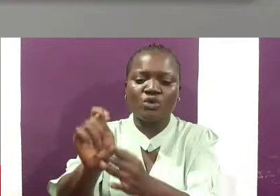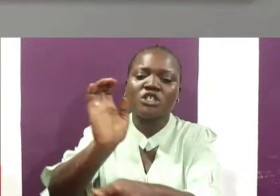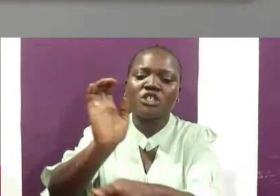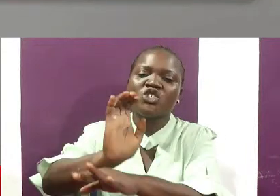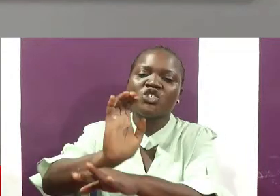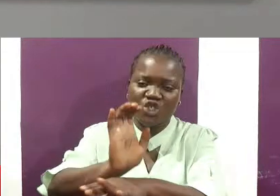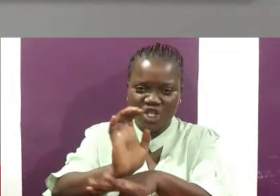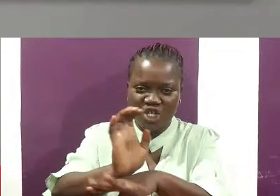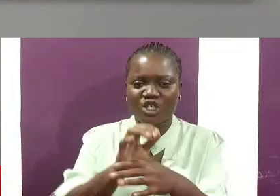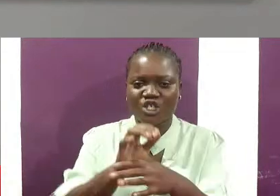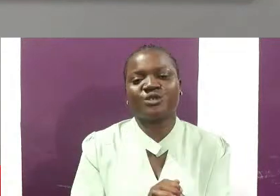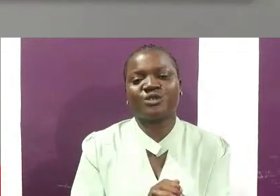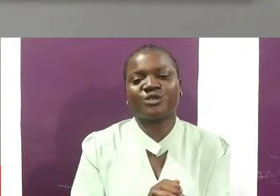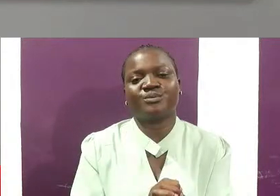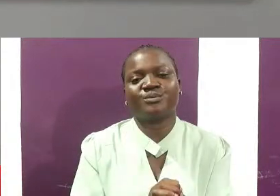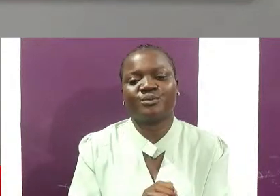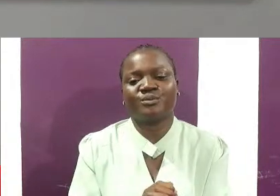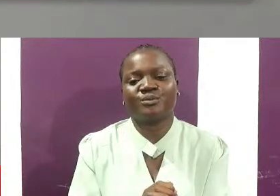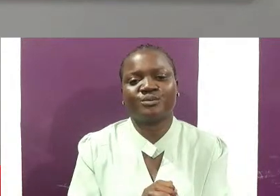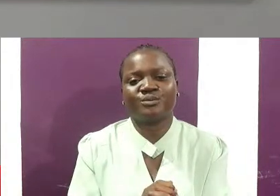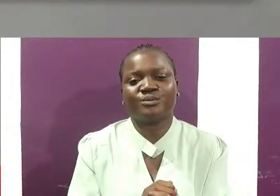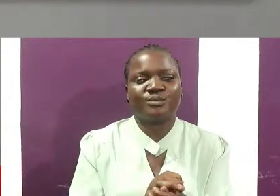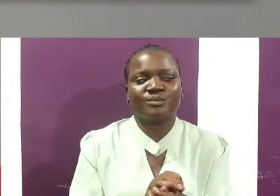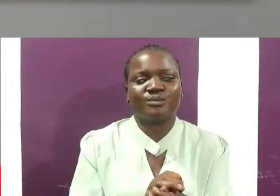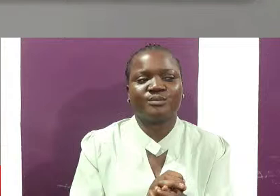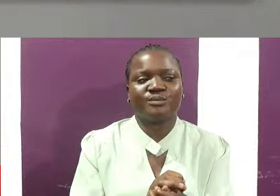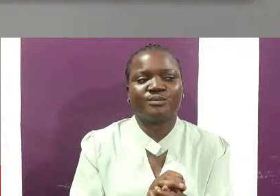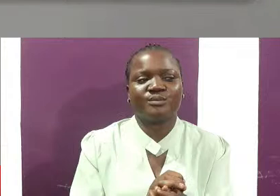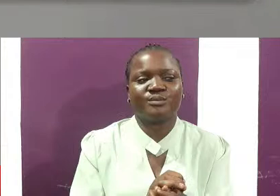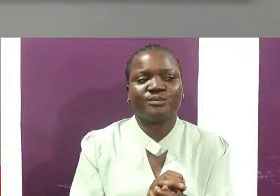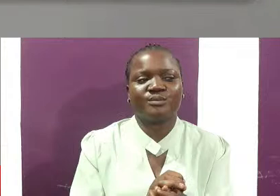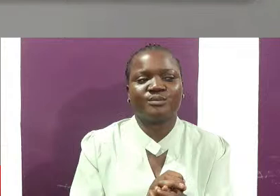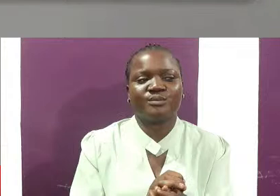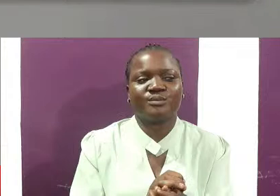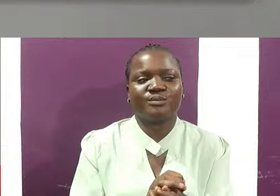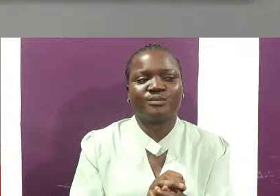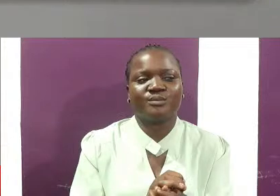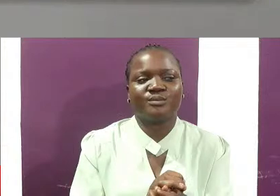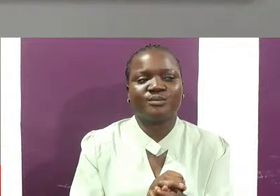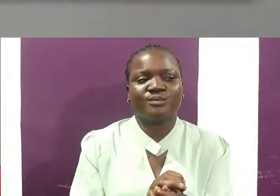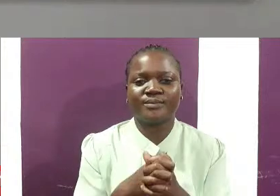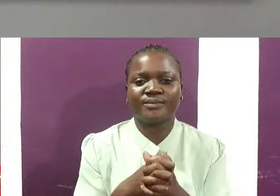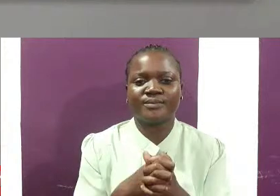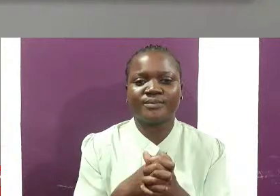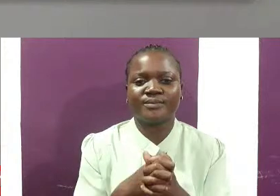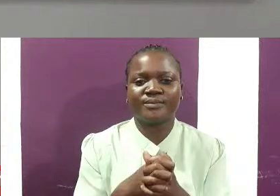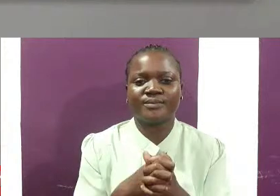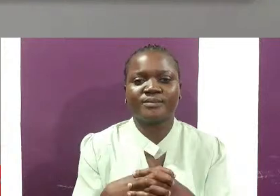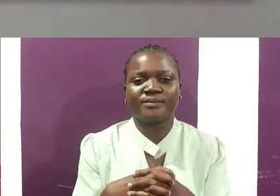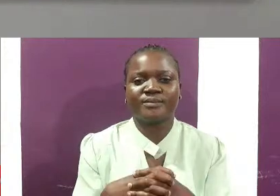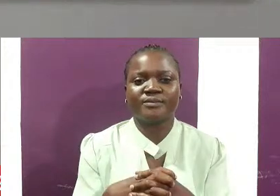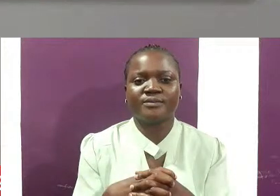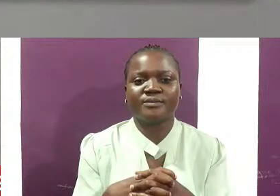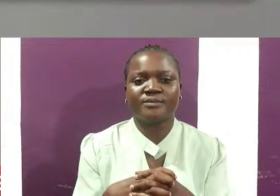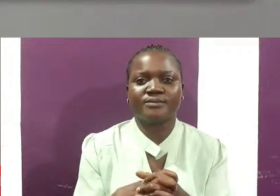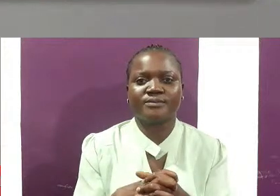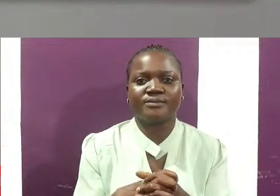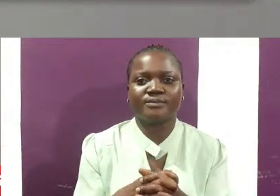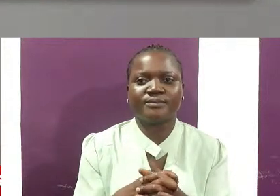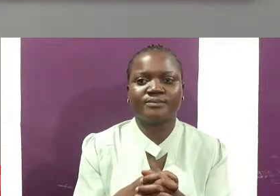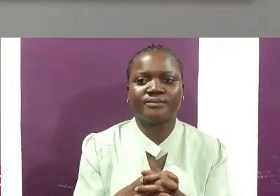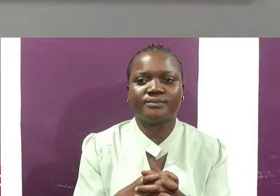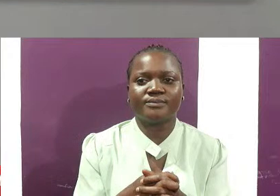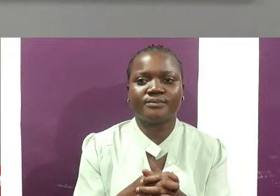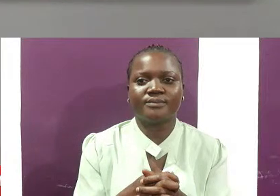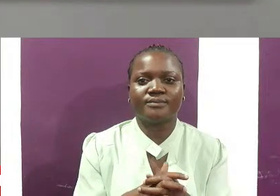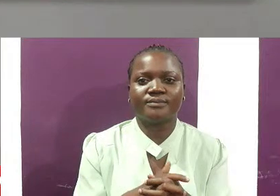The message was all about Jesus, and the question has to become, would Jesus have wanted his disciples to preach something that was harmful,